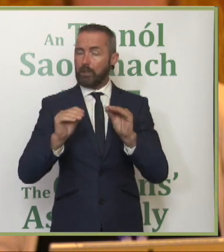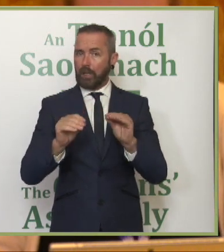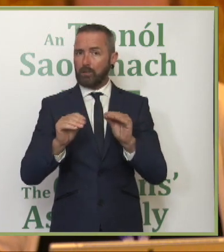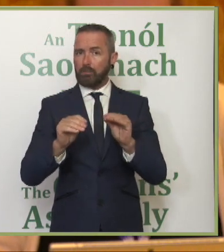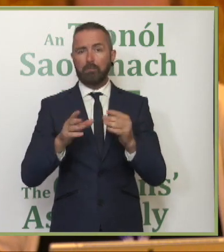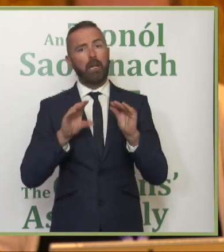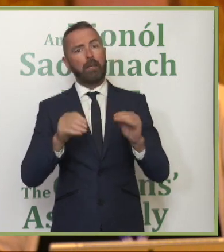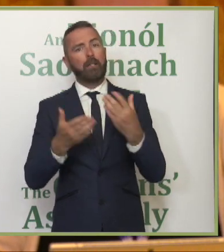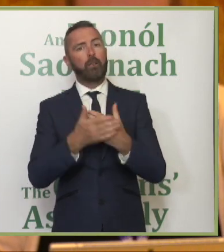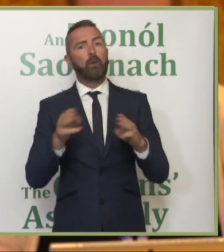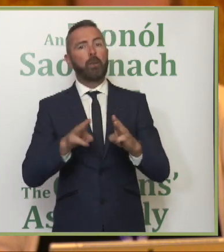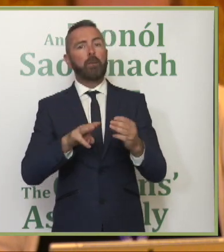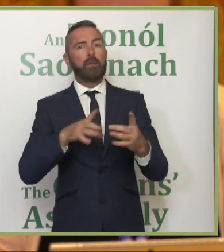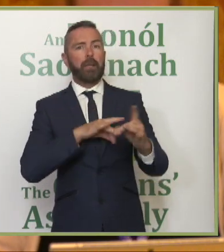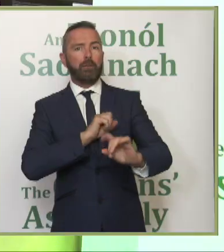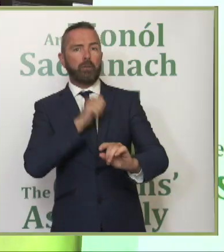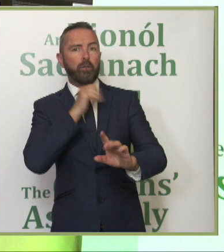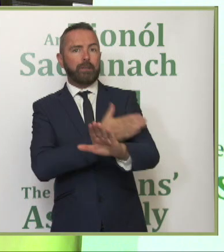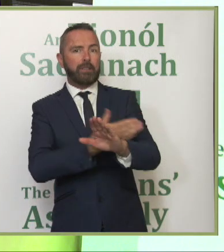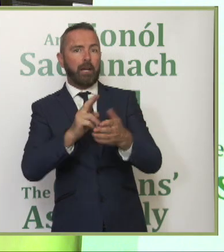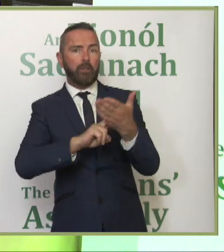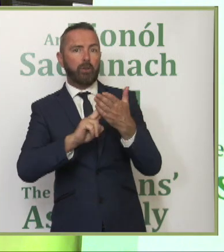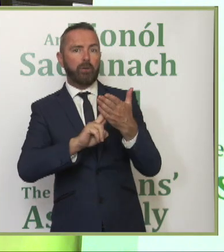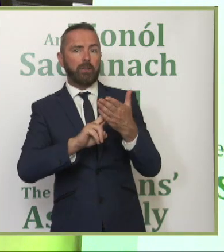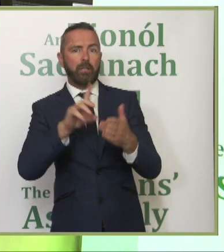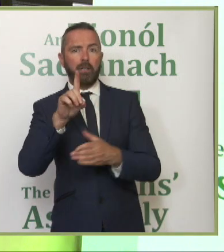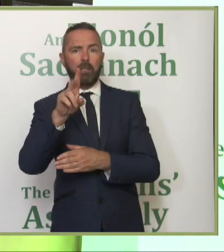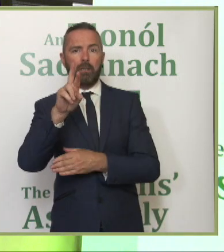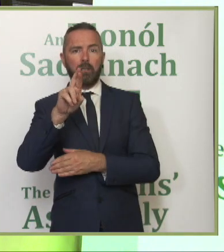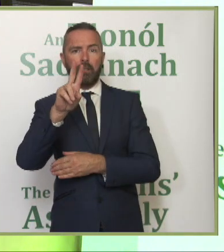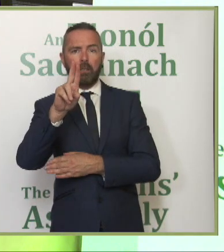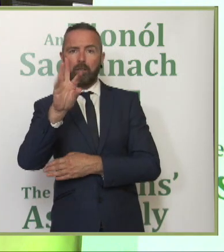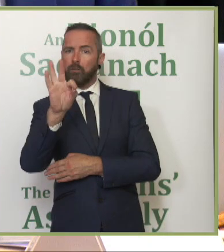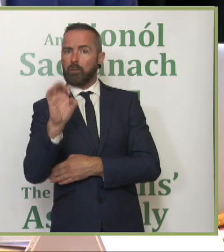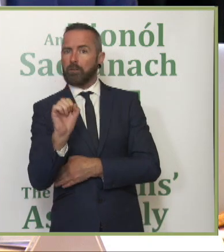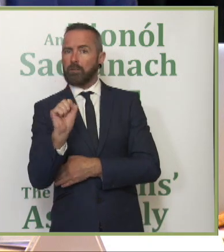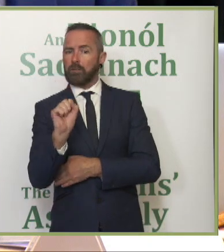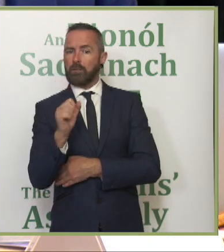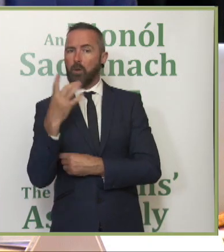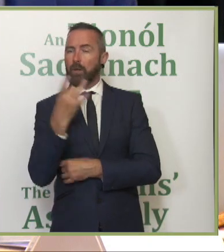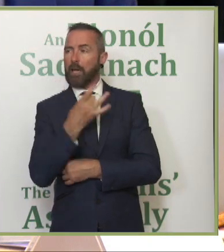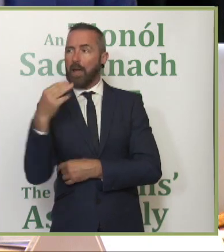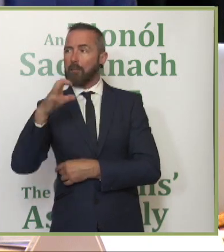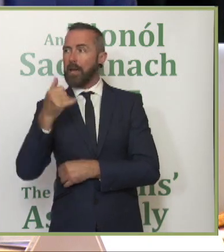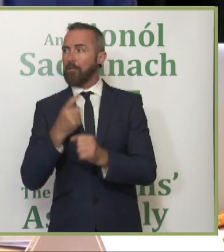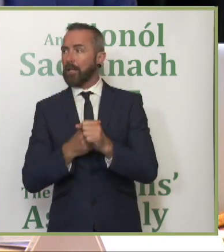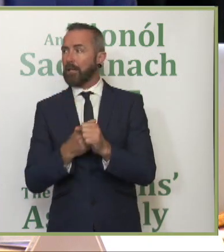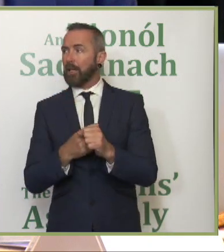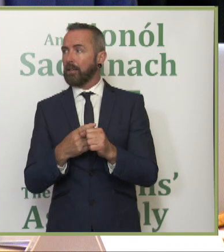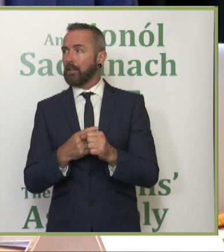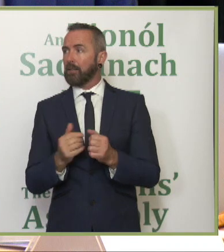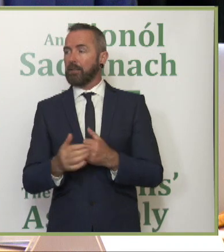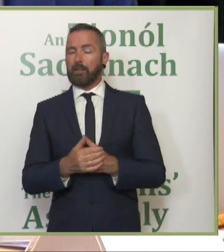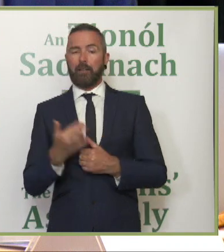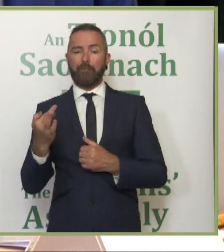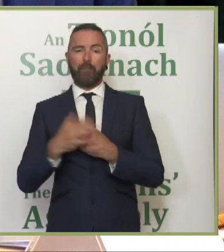educate young people? Yeah. Apologies, and sorry for cutting you off. Thank you. And I might just ask Mary again to come in just on the whole education piece.